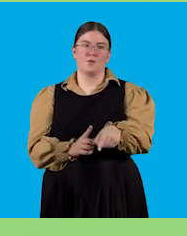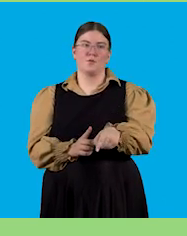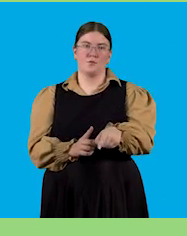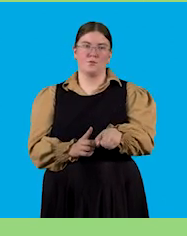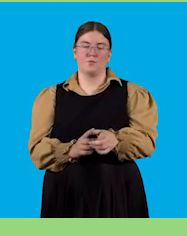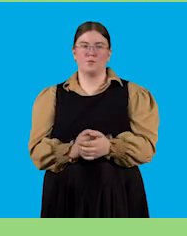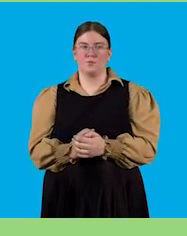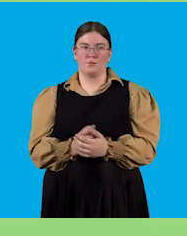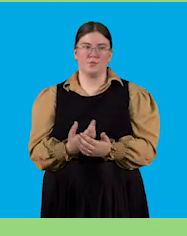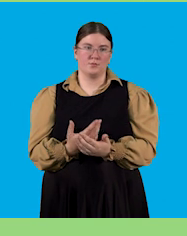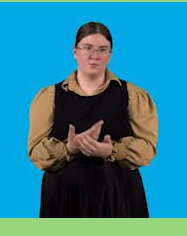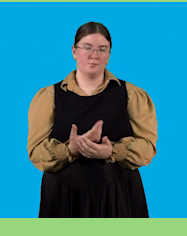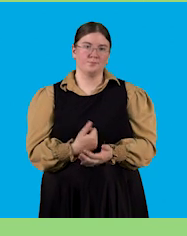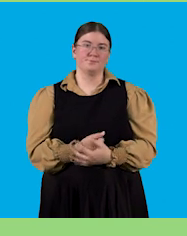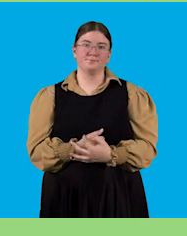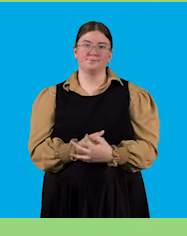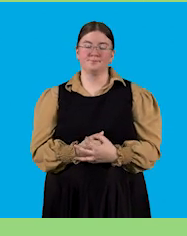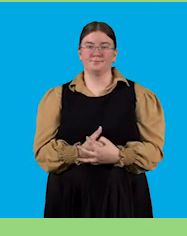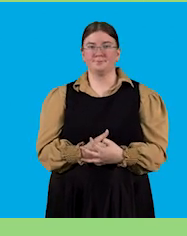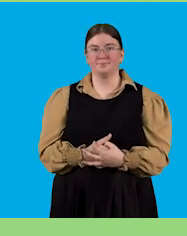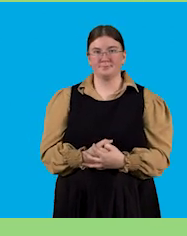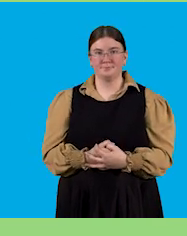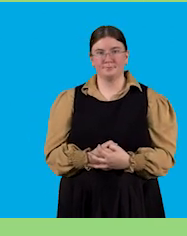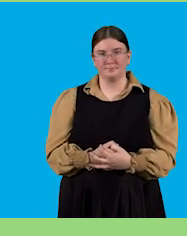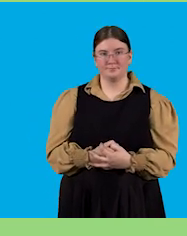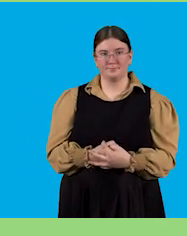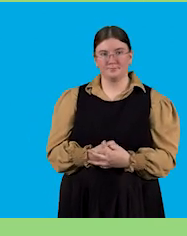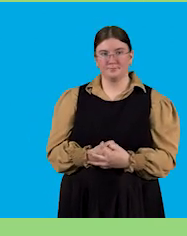transported outside of the body.